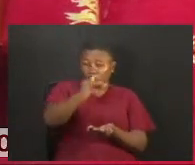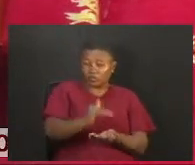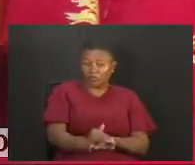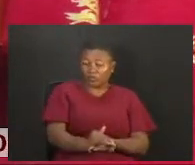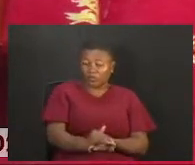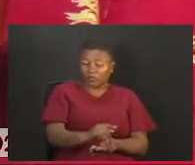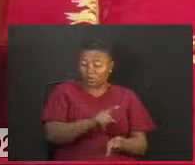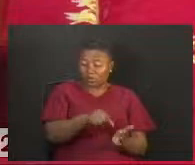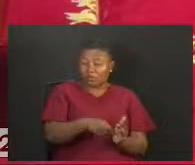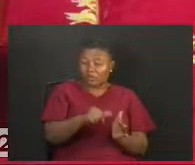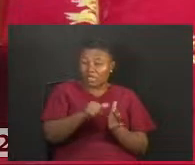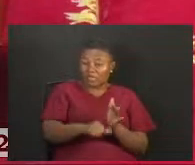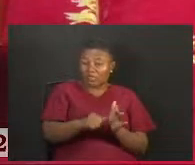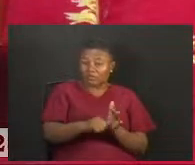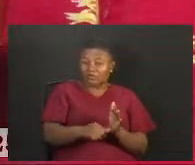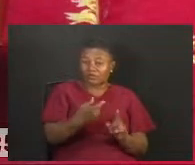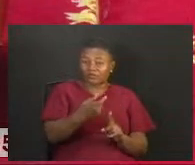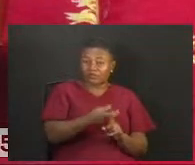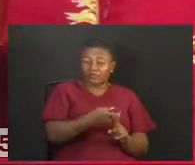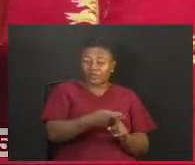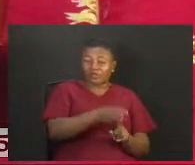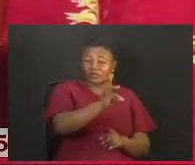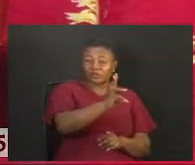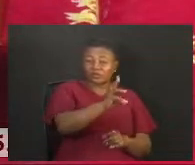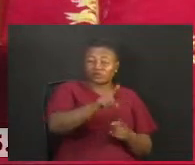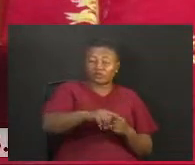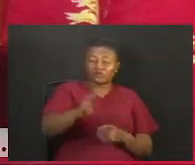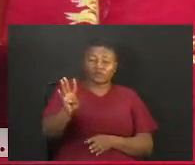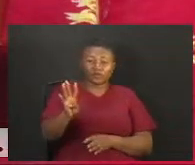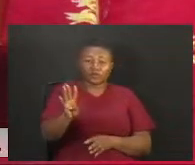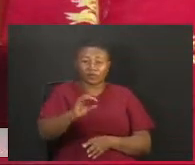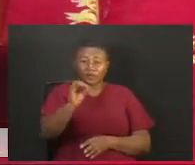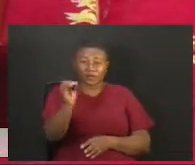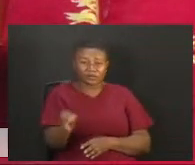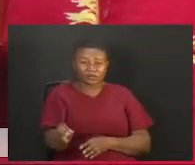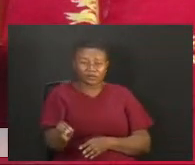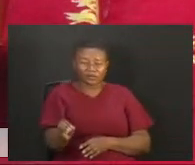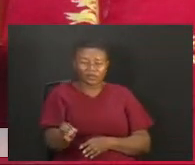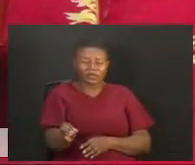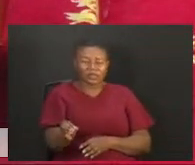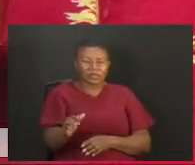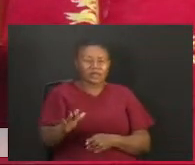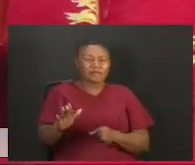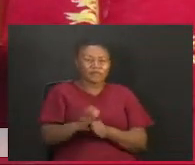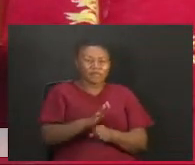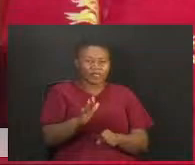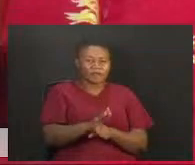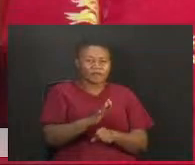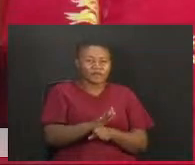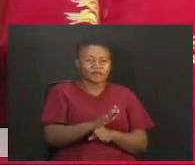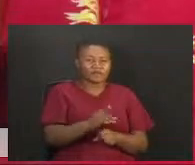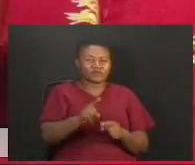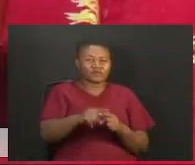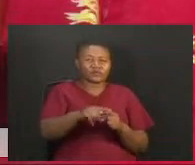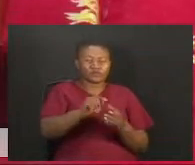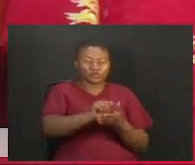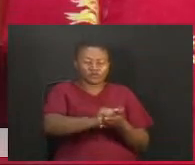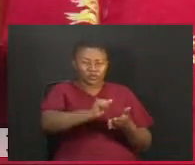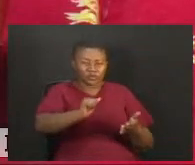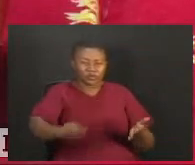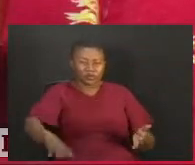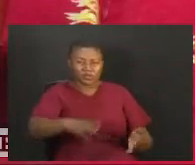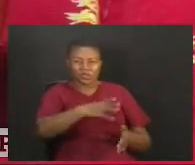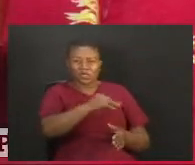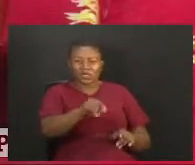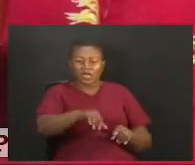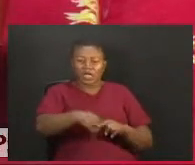account from 6 to 4. It is enough to remove this tax, and the savings will be